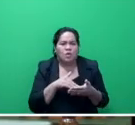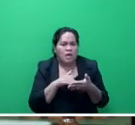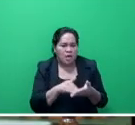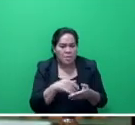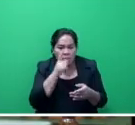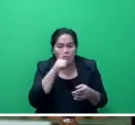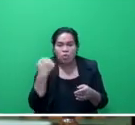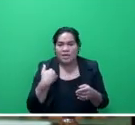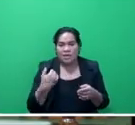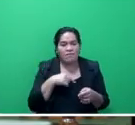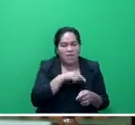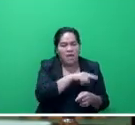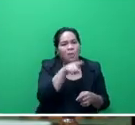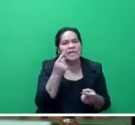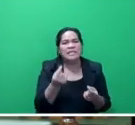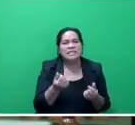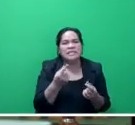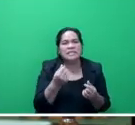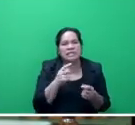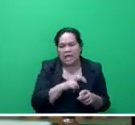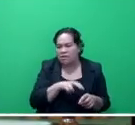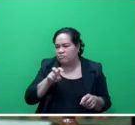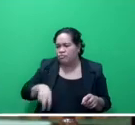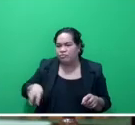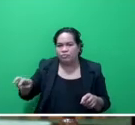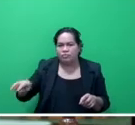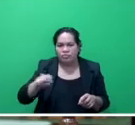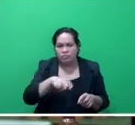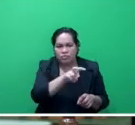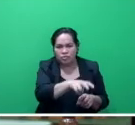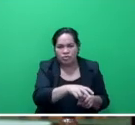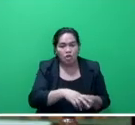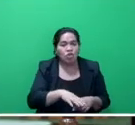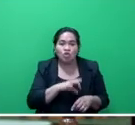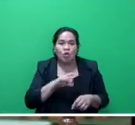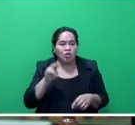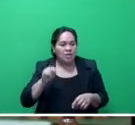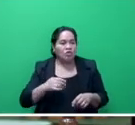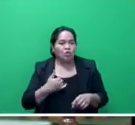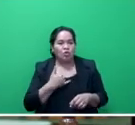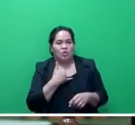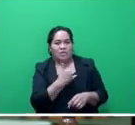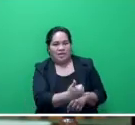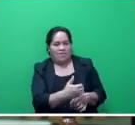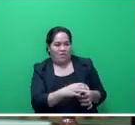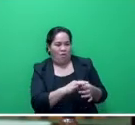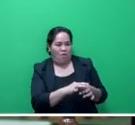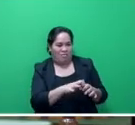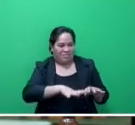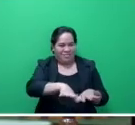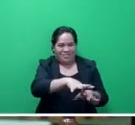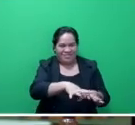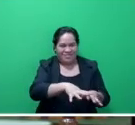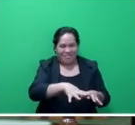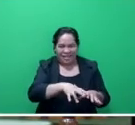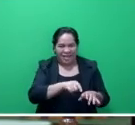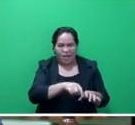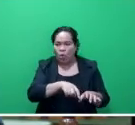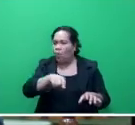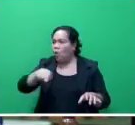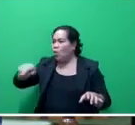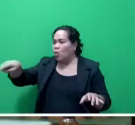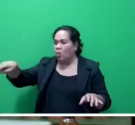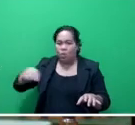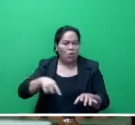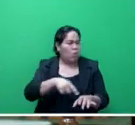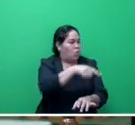in that particular area. And also they don't actually have to leave their suburbs. And an allocation, Mr. Speaker, sir, of $2